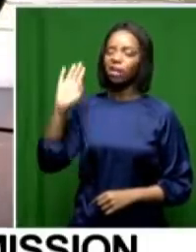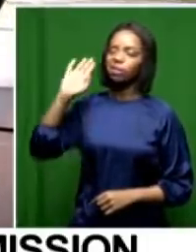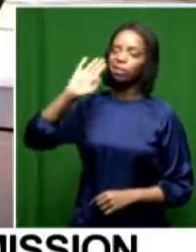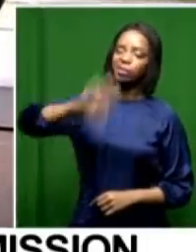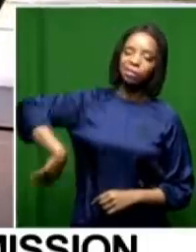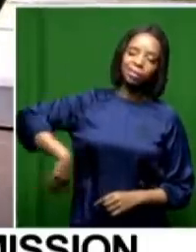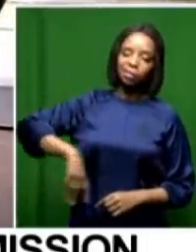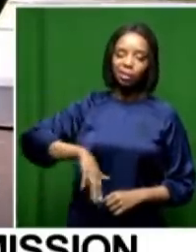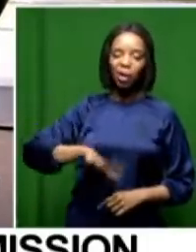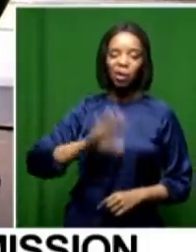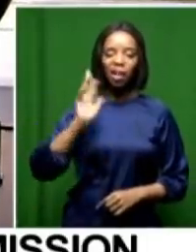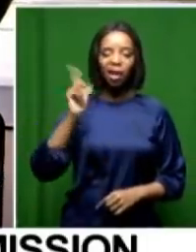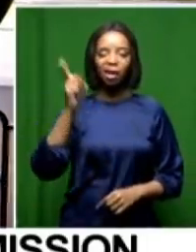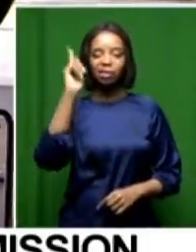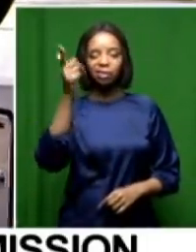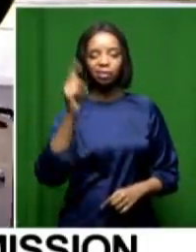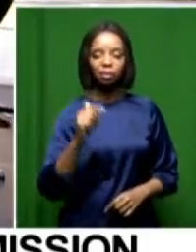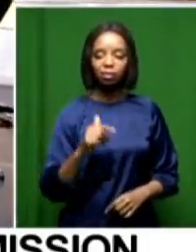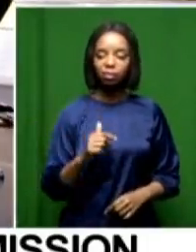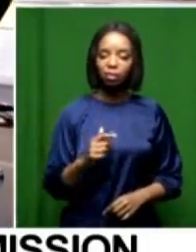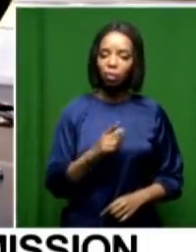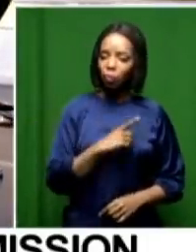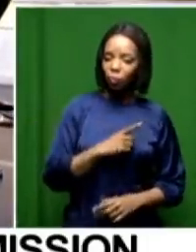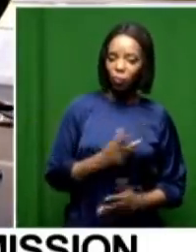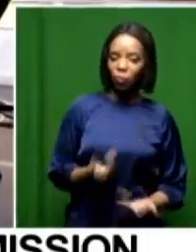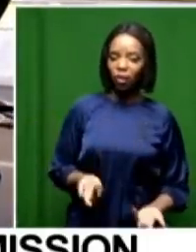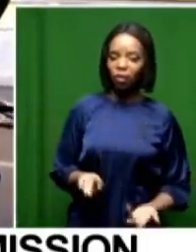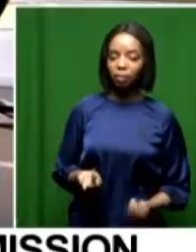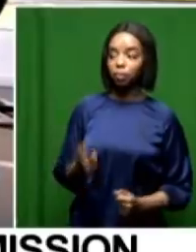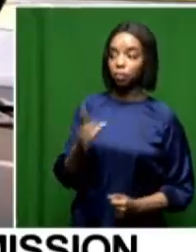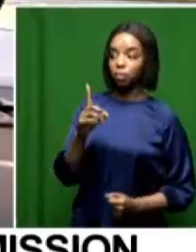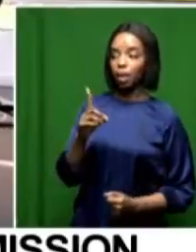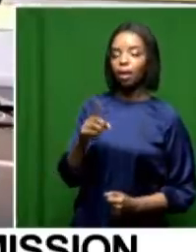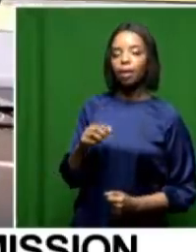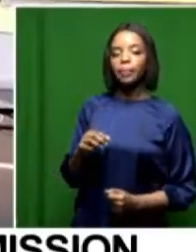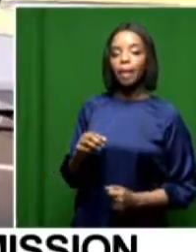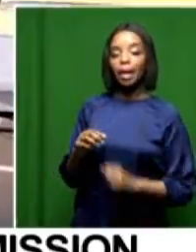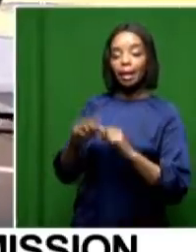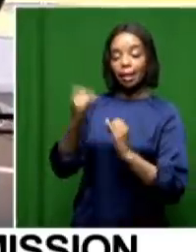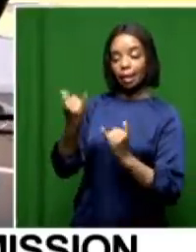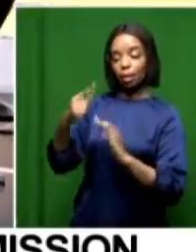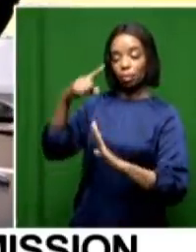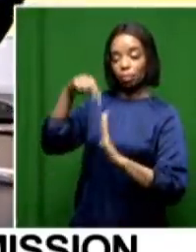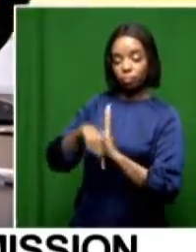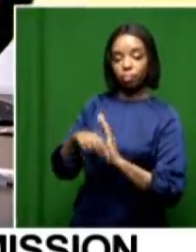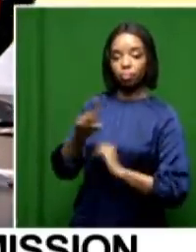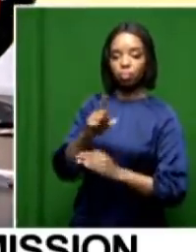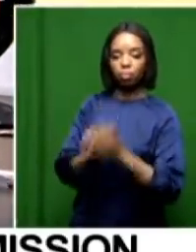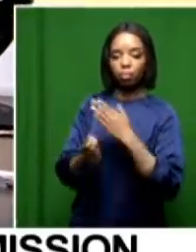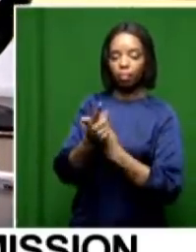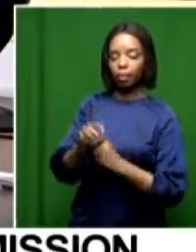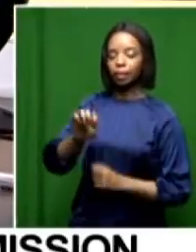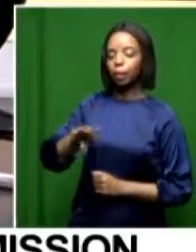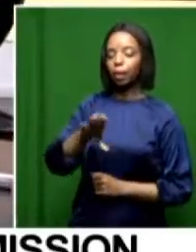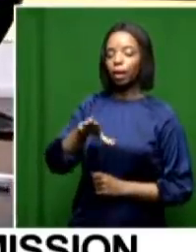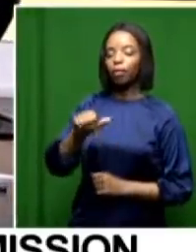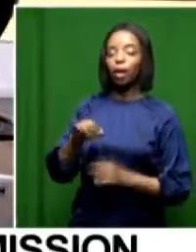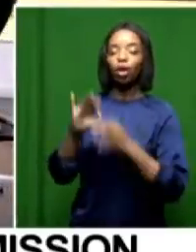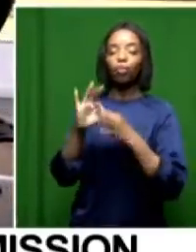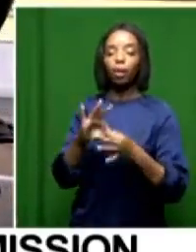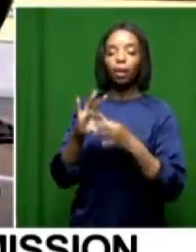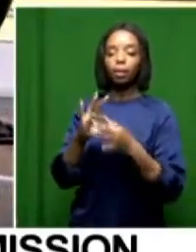if we ever get to that? I think at the root of the ignoring of Glencore's corrupt operations in South Africa is their relationship with Cyril